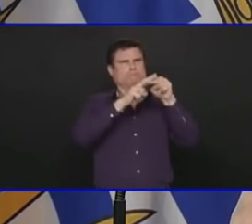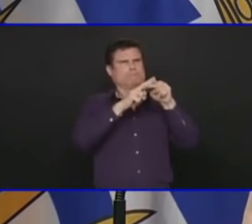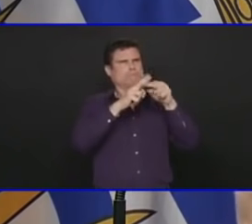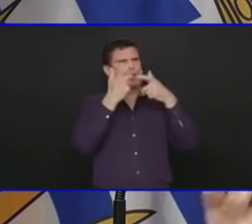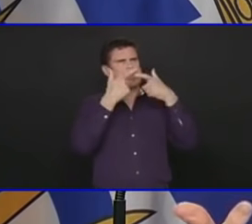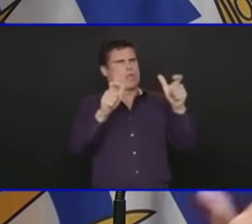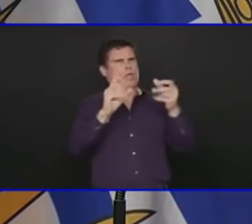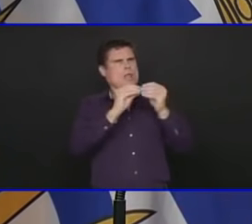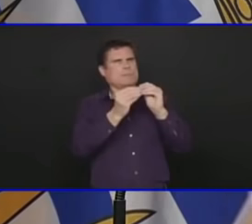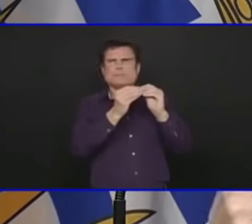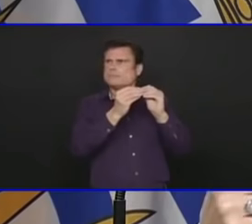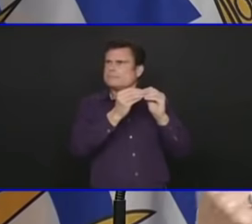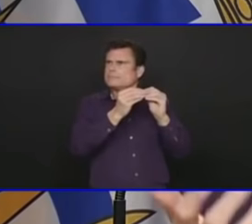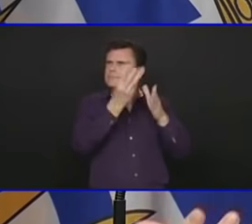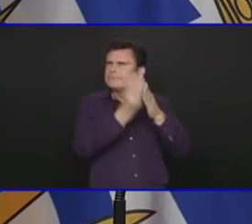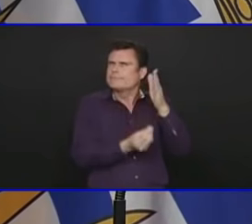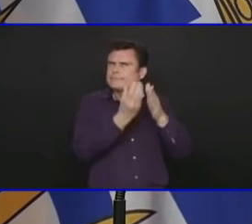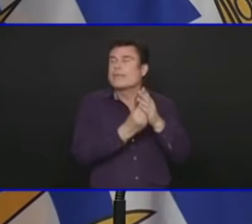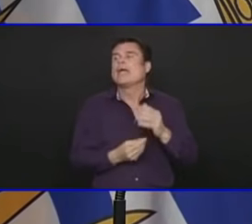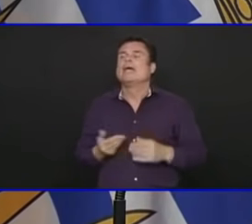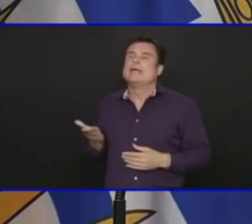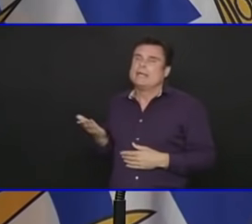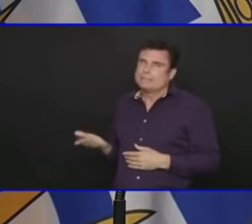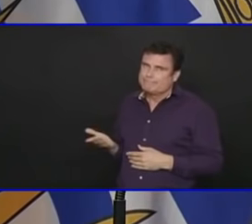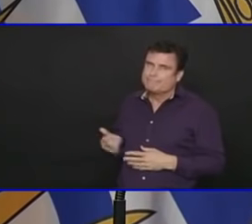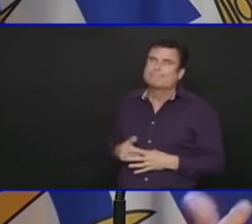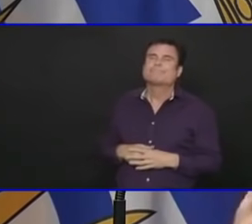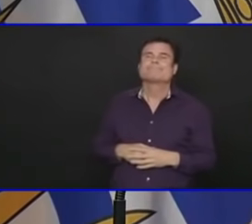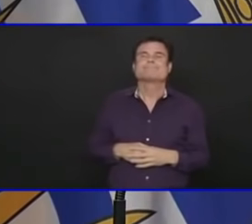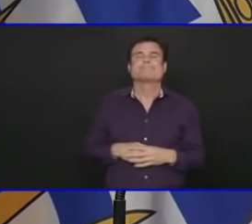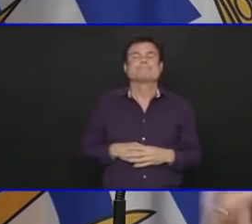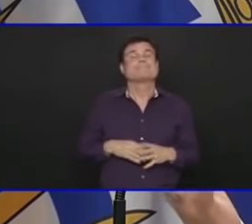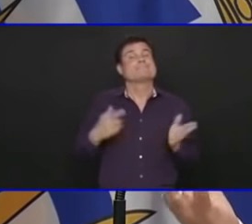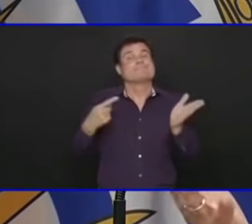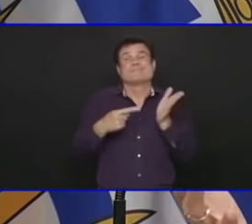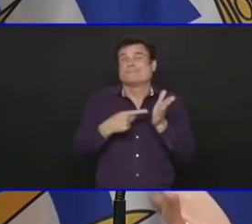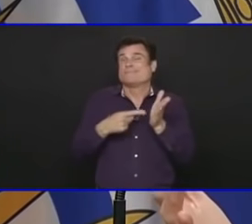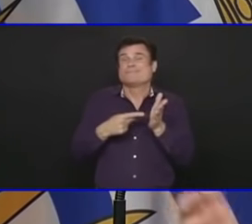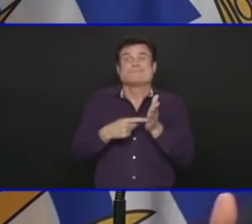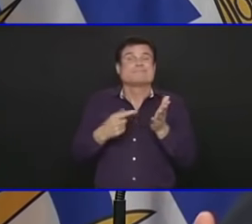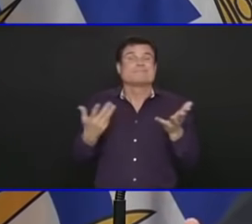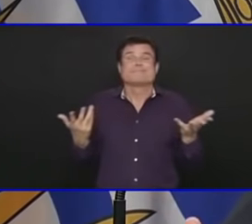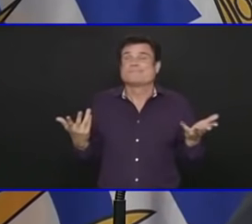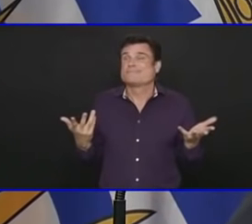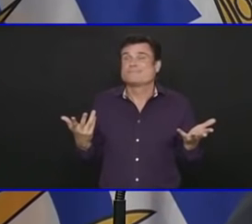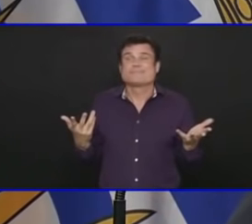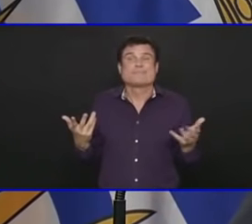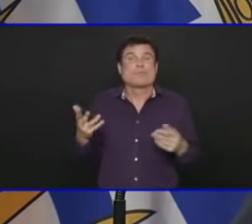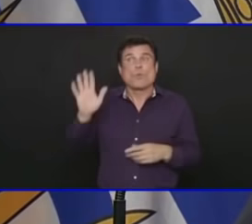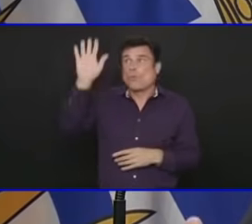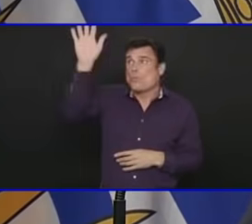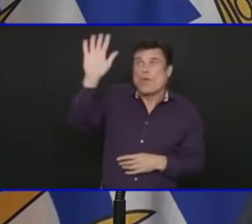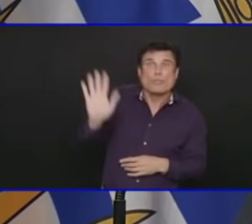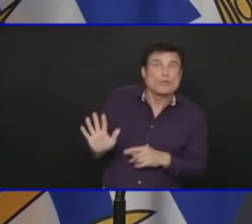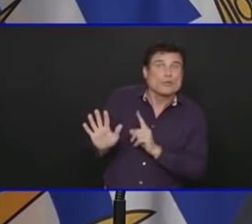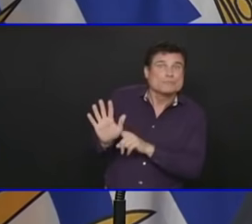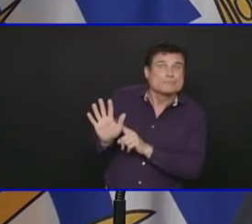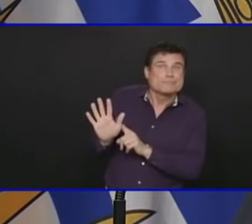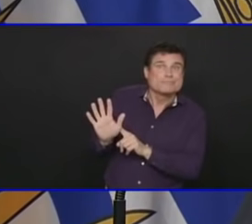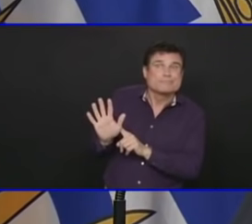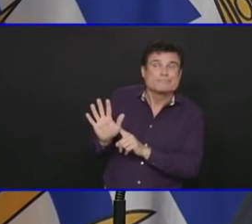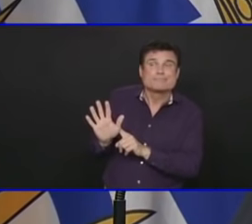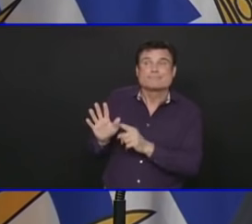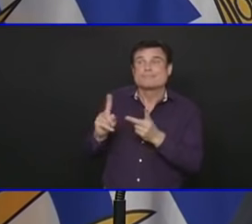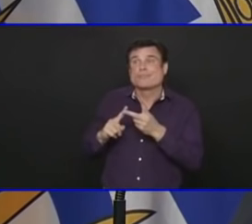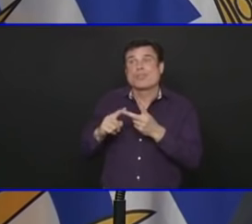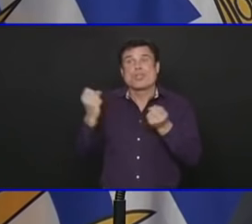have effects. We know there was flooding. We know that there was motor vehicle crashes. So it will depend. Yes,